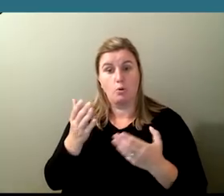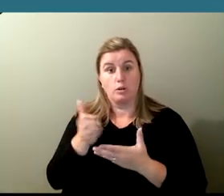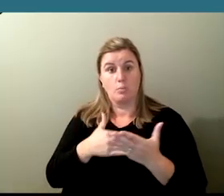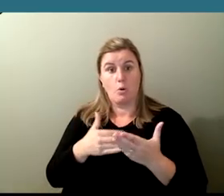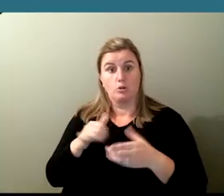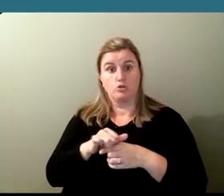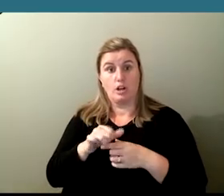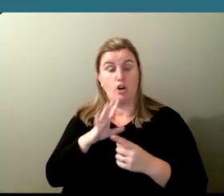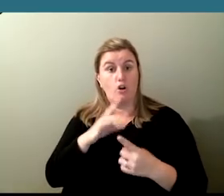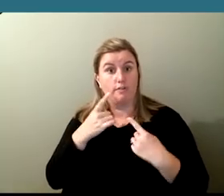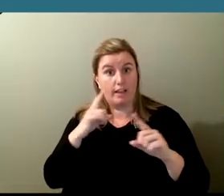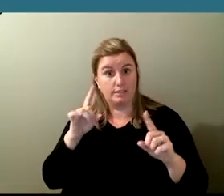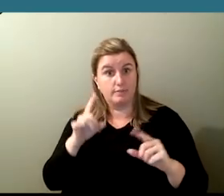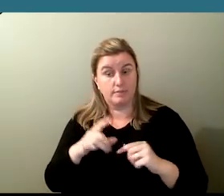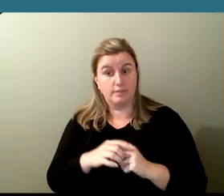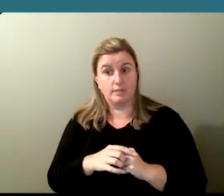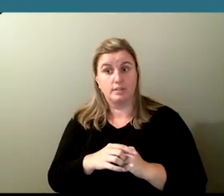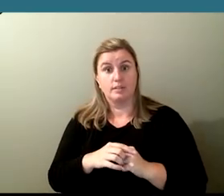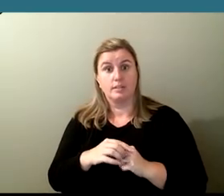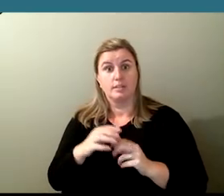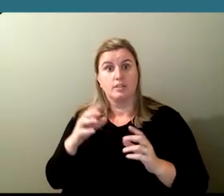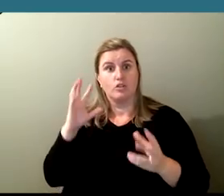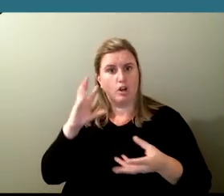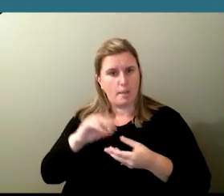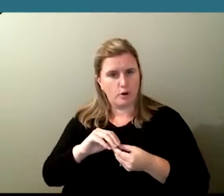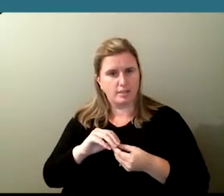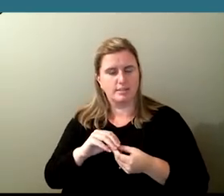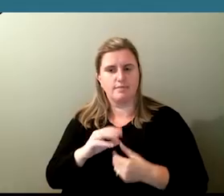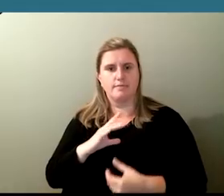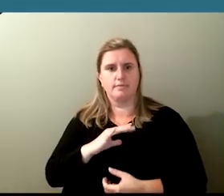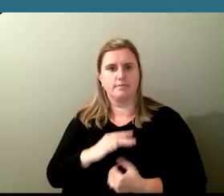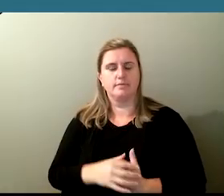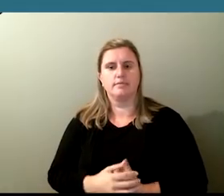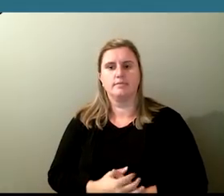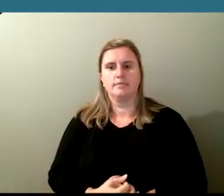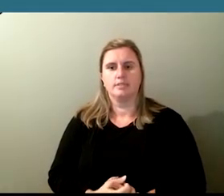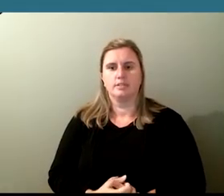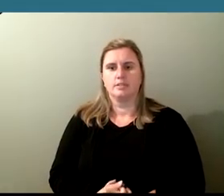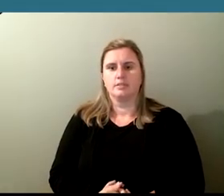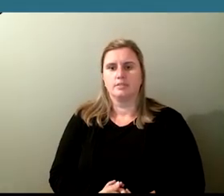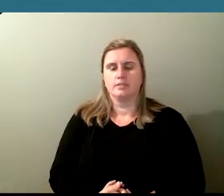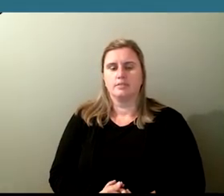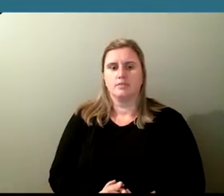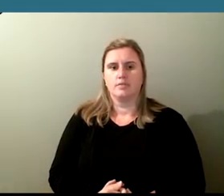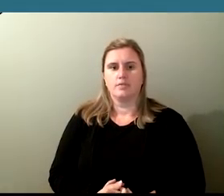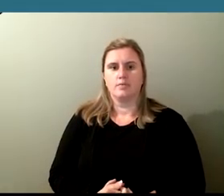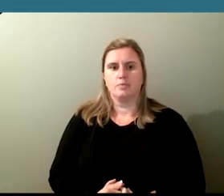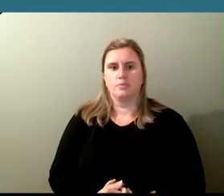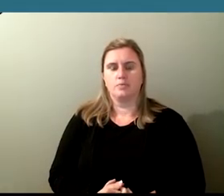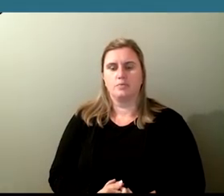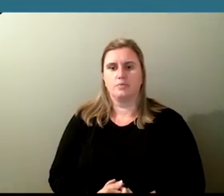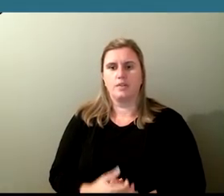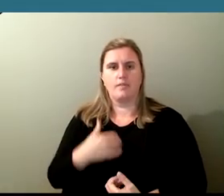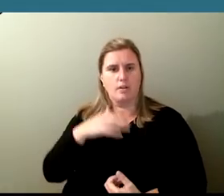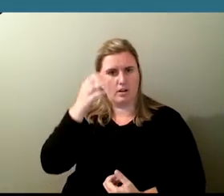are effective, given that they're comprehensive. They account for concept development